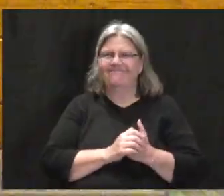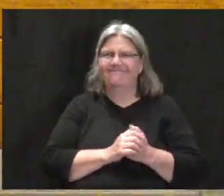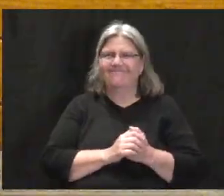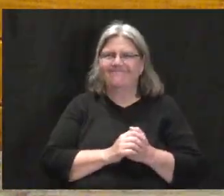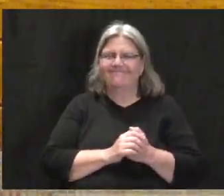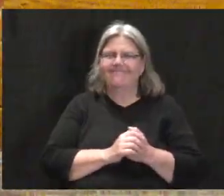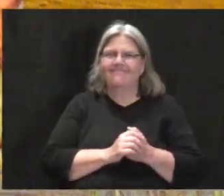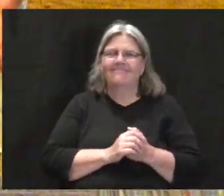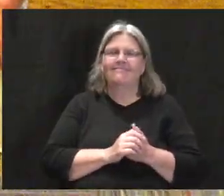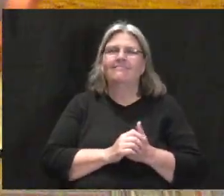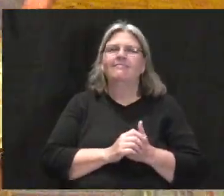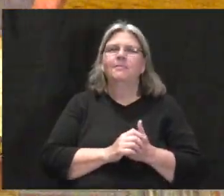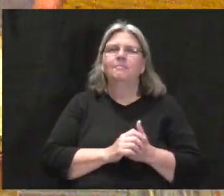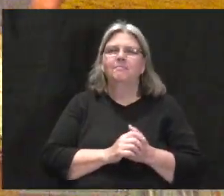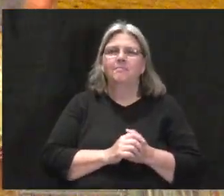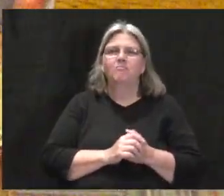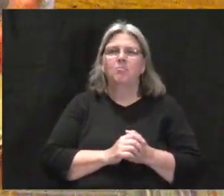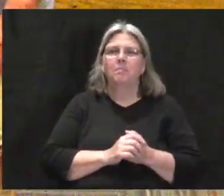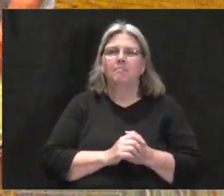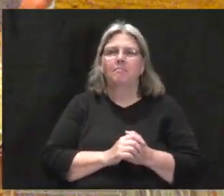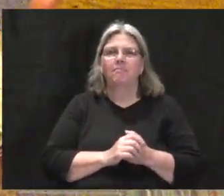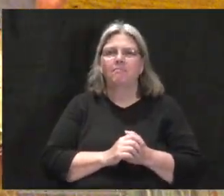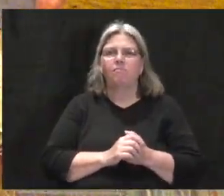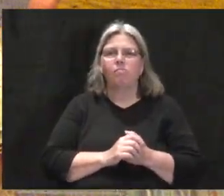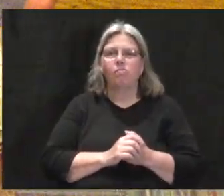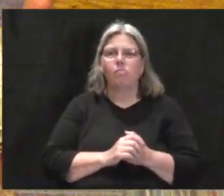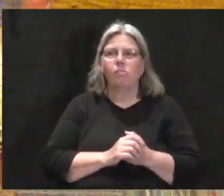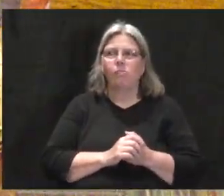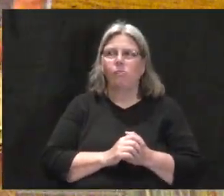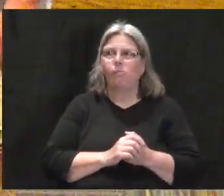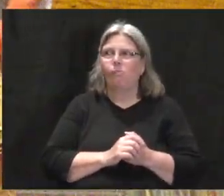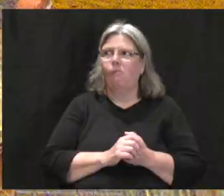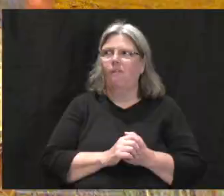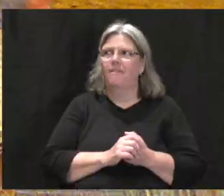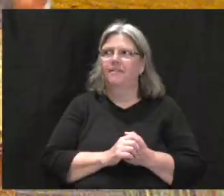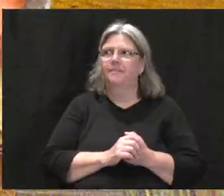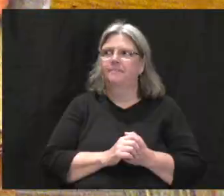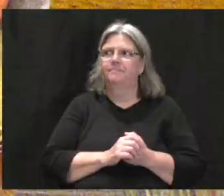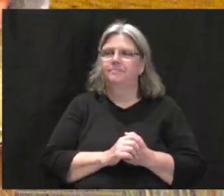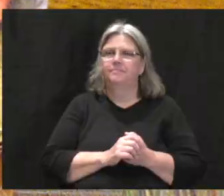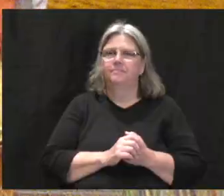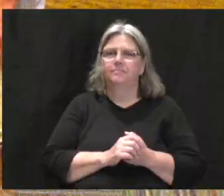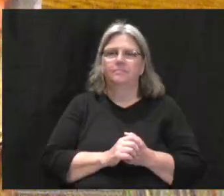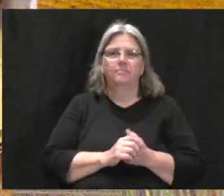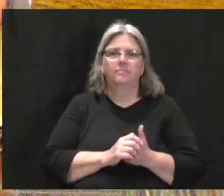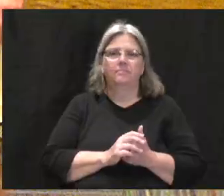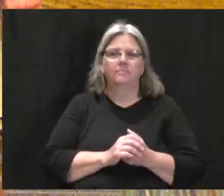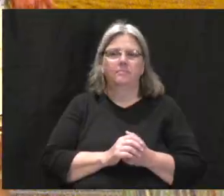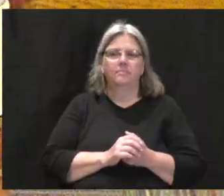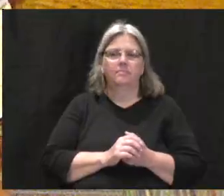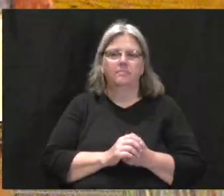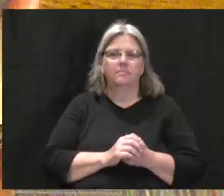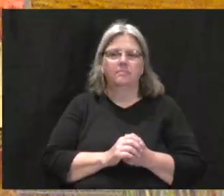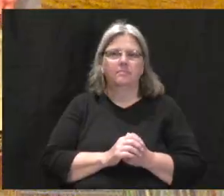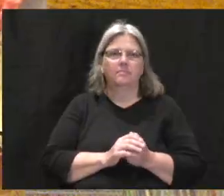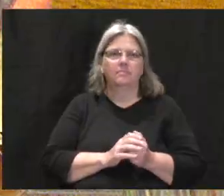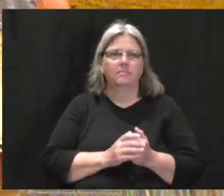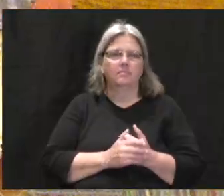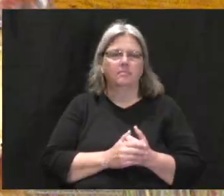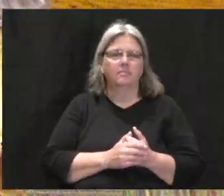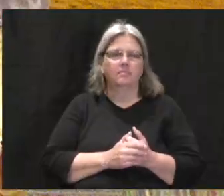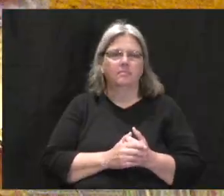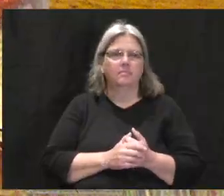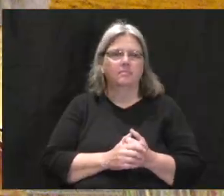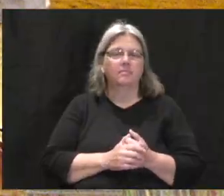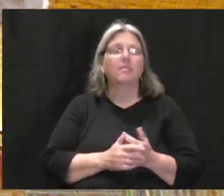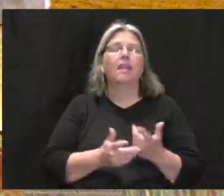All right, so we were in breakout 2, and we started off our side. Buy-in came up a lot, and I think